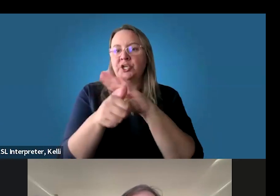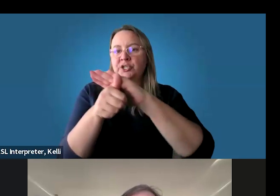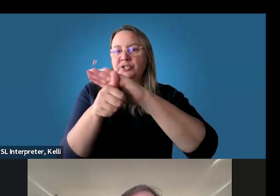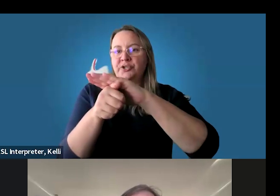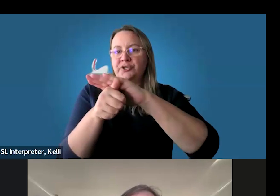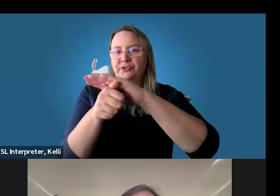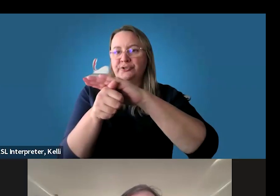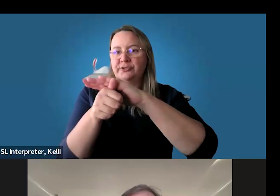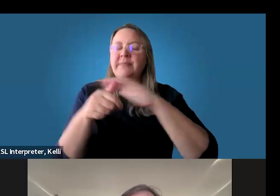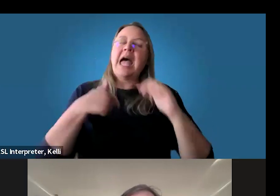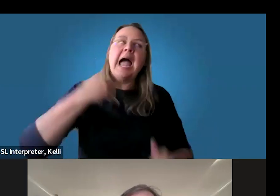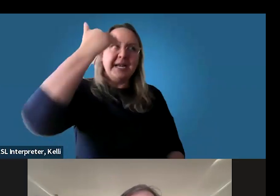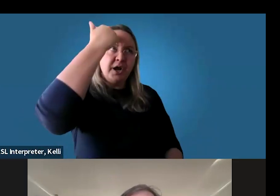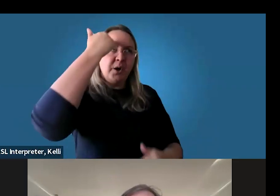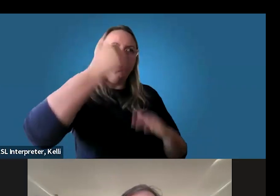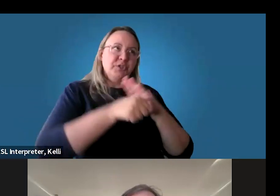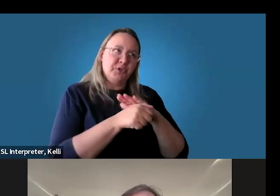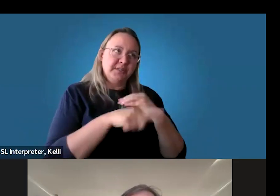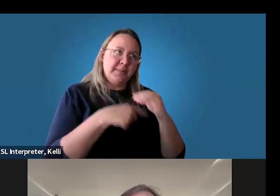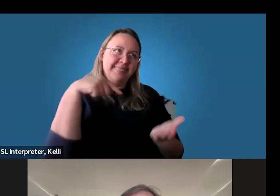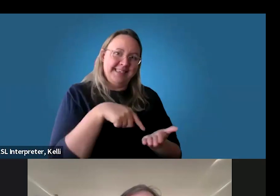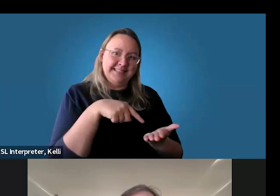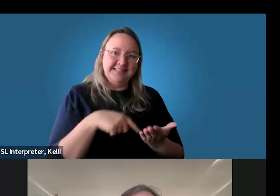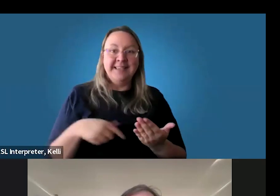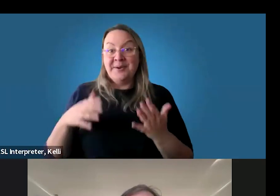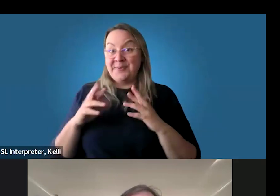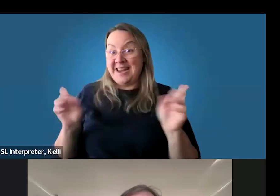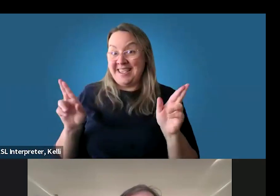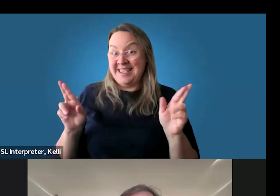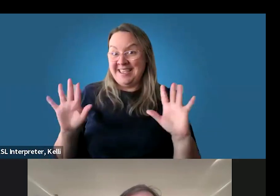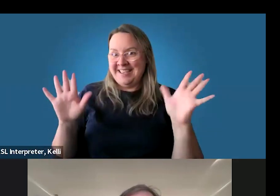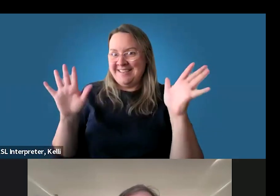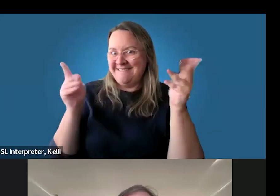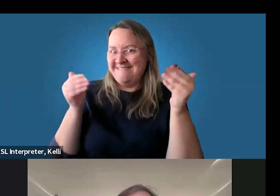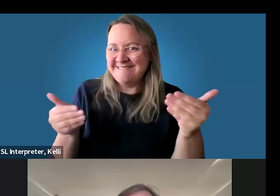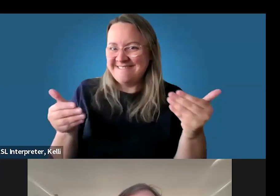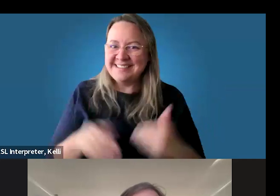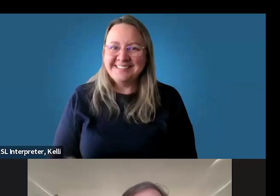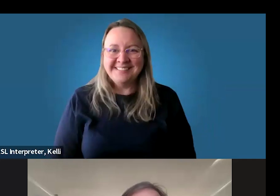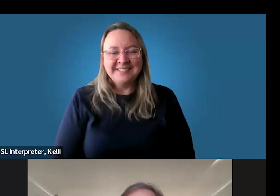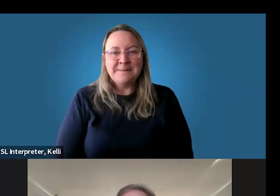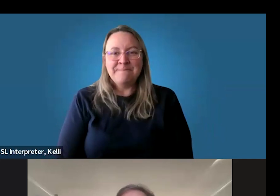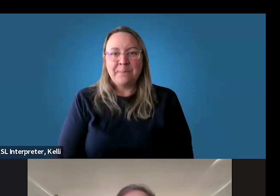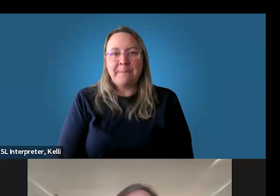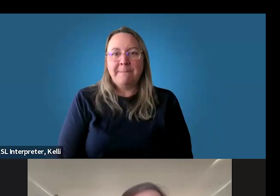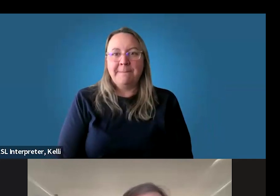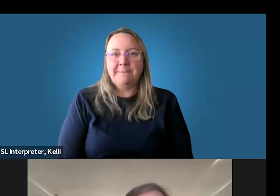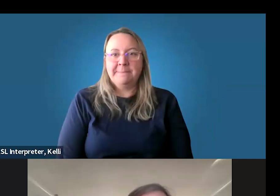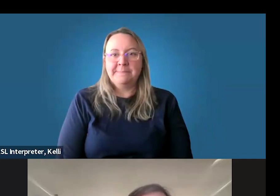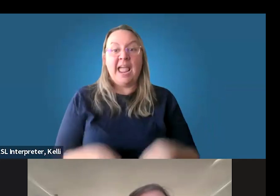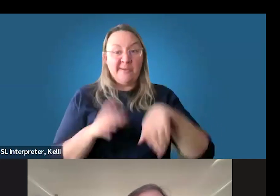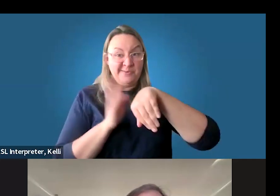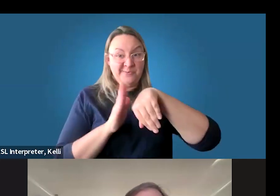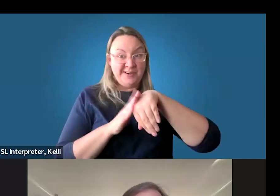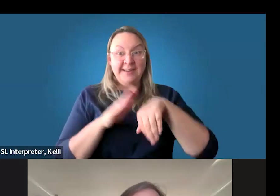you to talk about I know statements about turtles. Here we go. Kick us off, please. I just want to warn